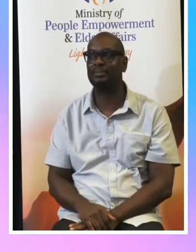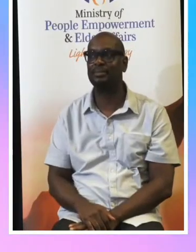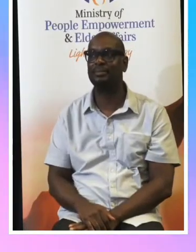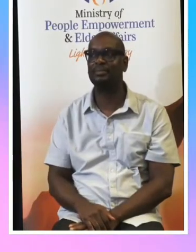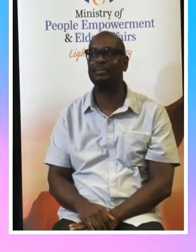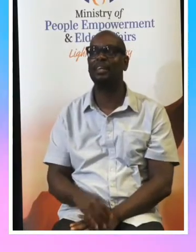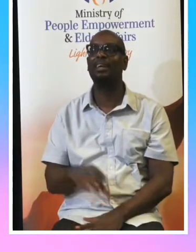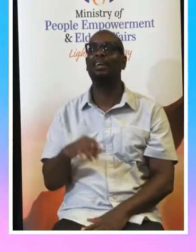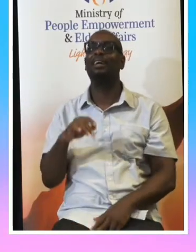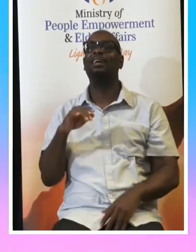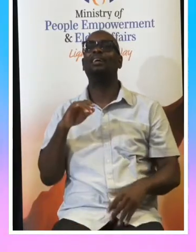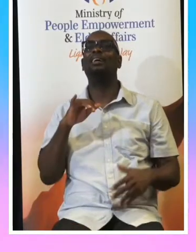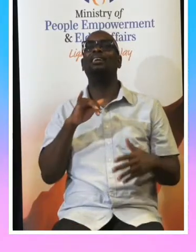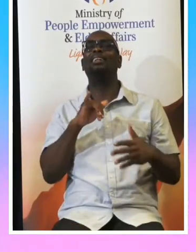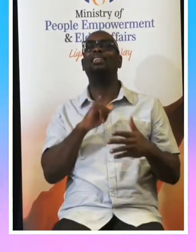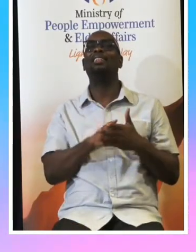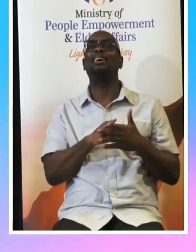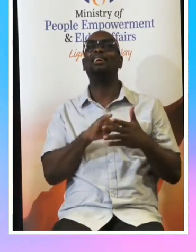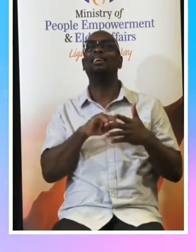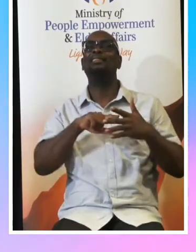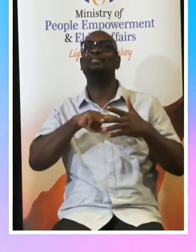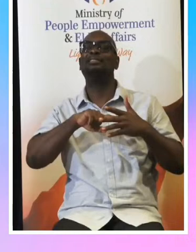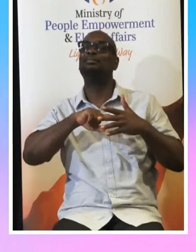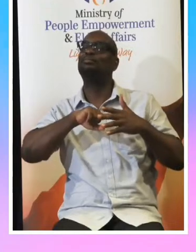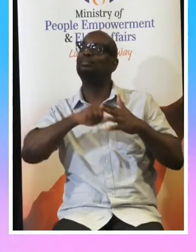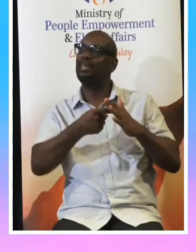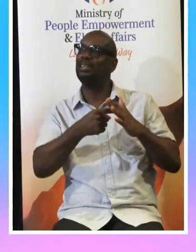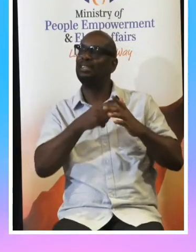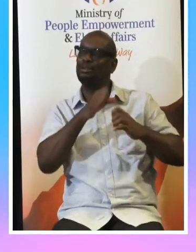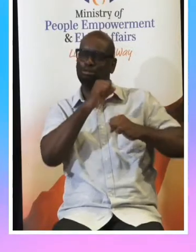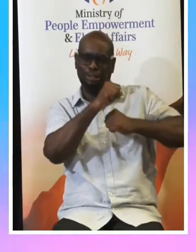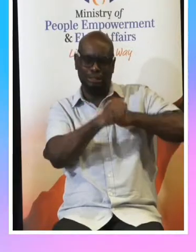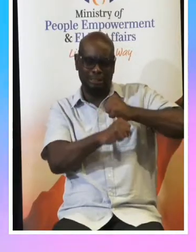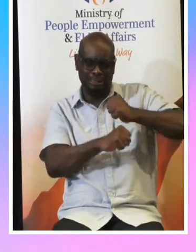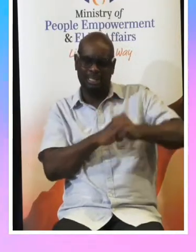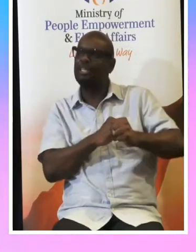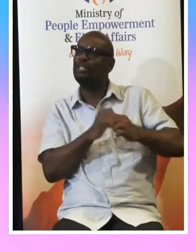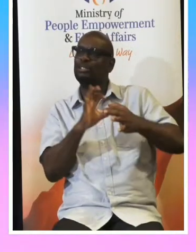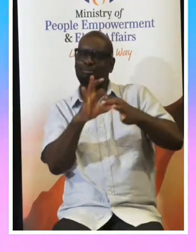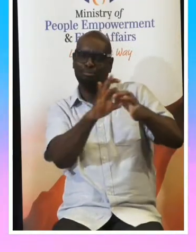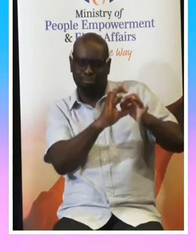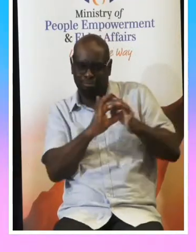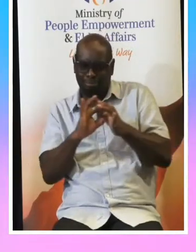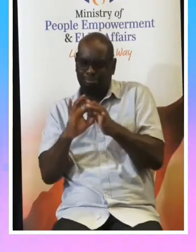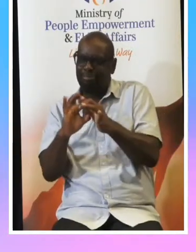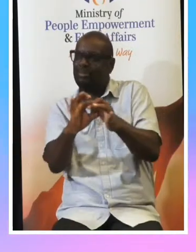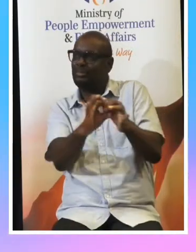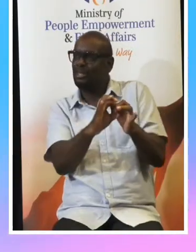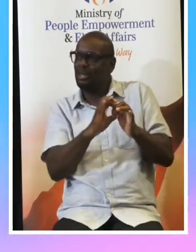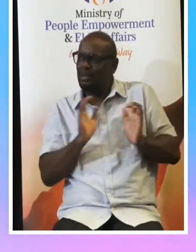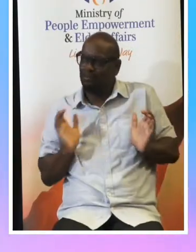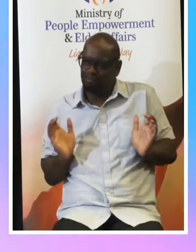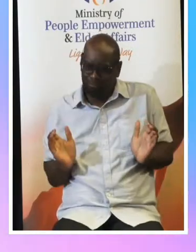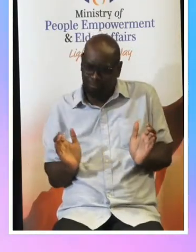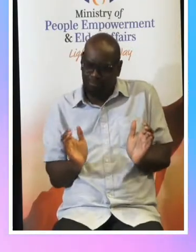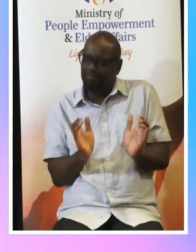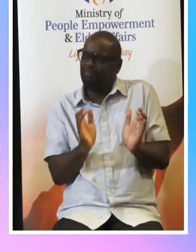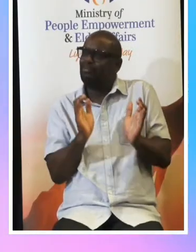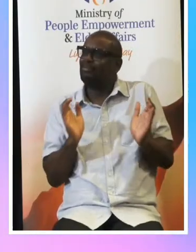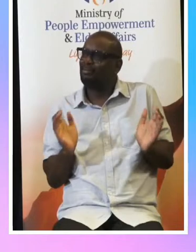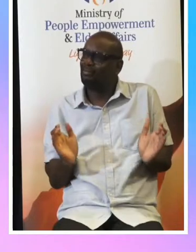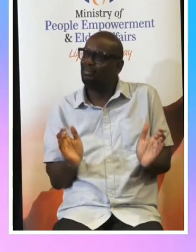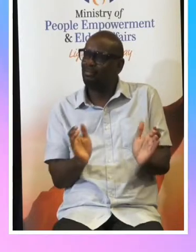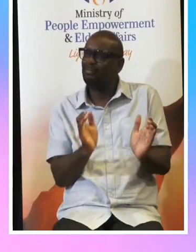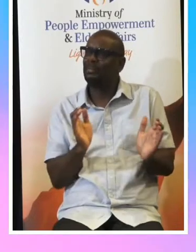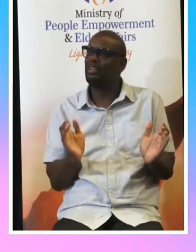That began years of a relationship of encouragement, even in the